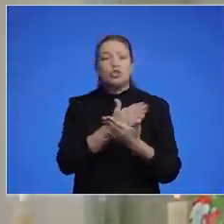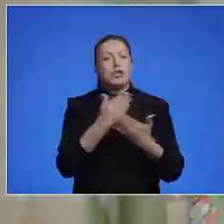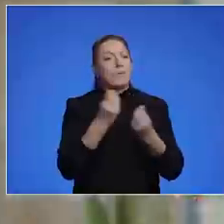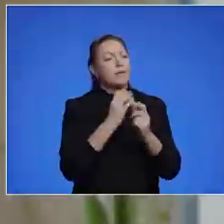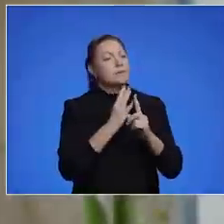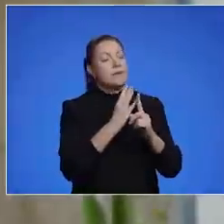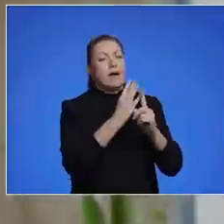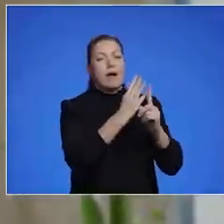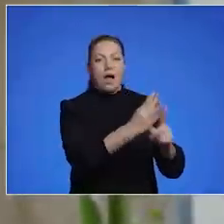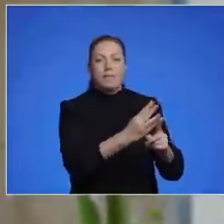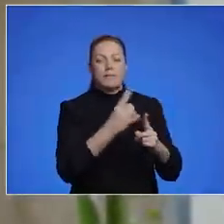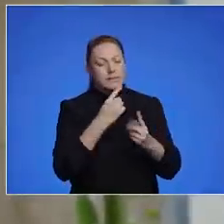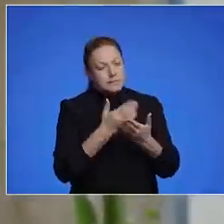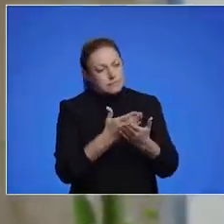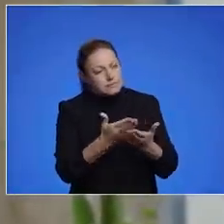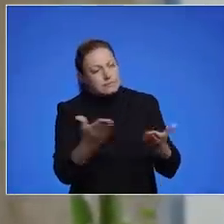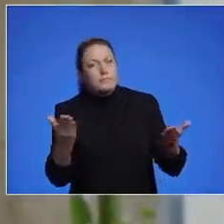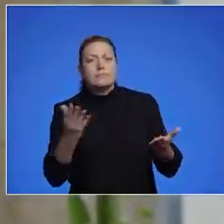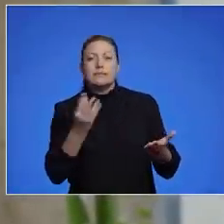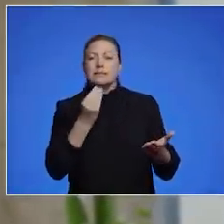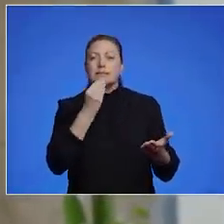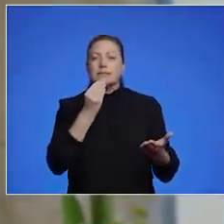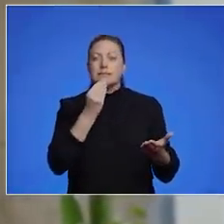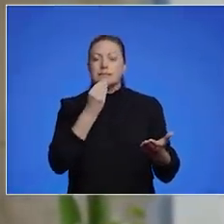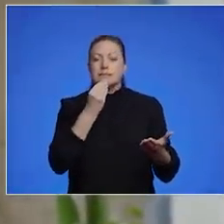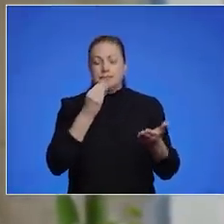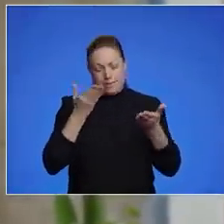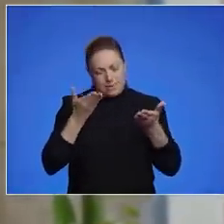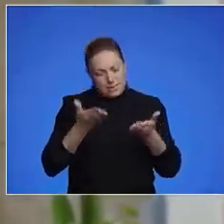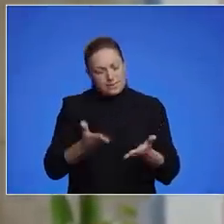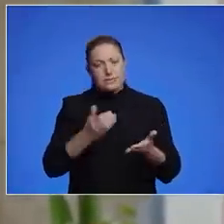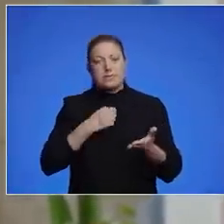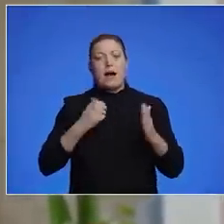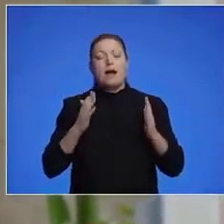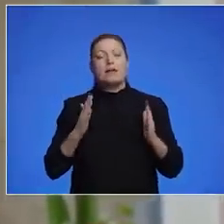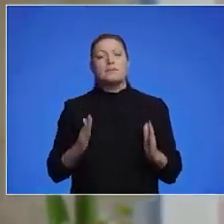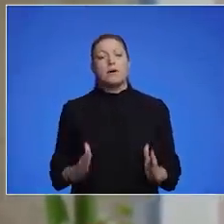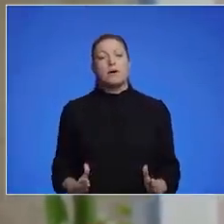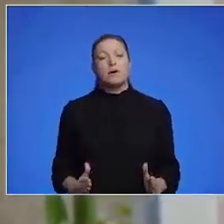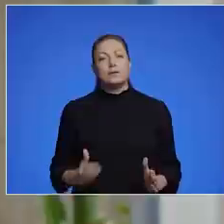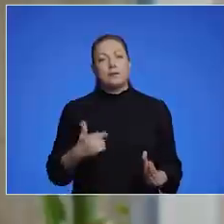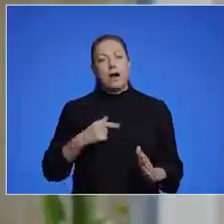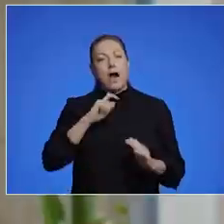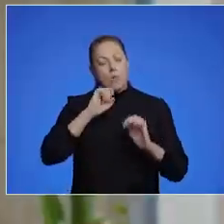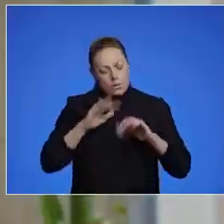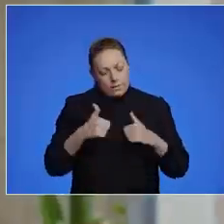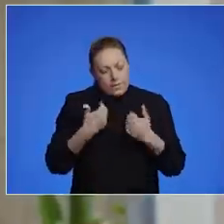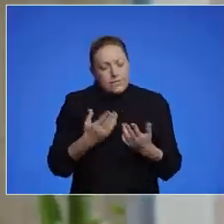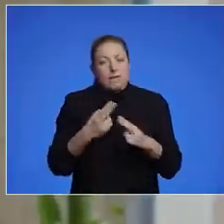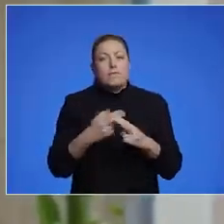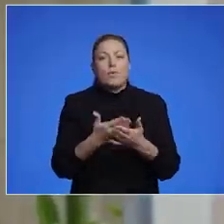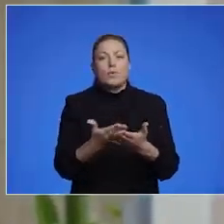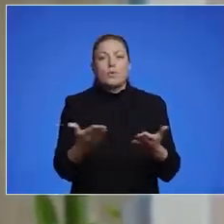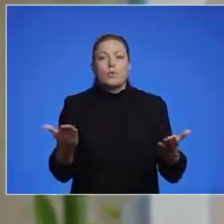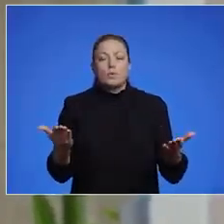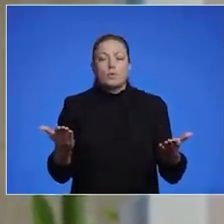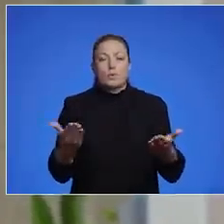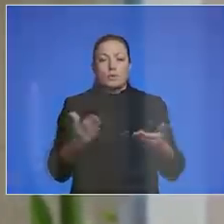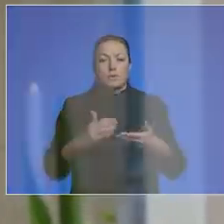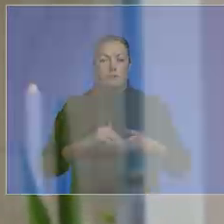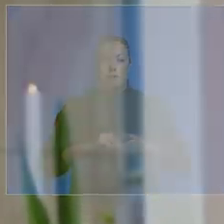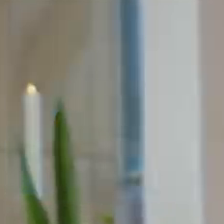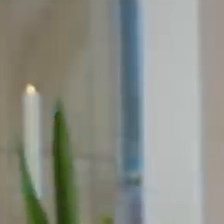saying, "Take this, all of you, and eat of it, for this is my body, which will be given up for you."